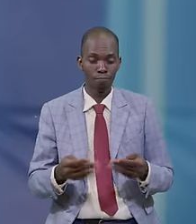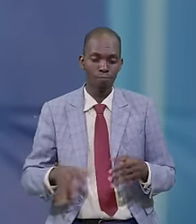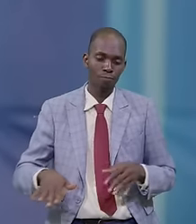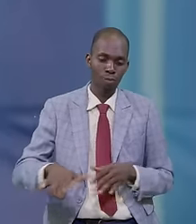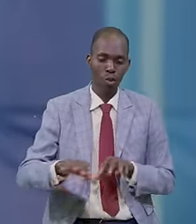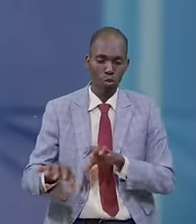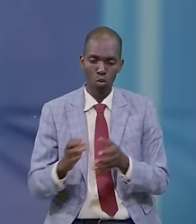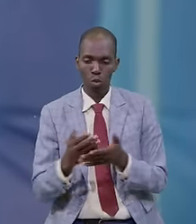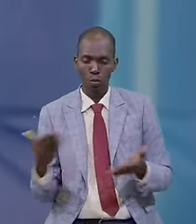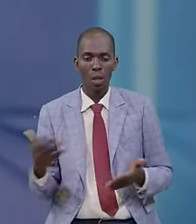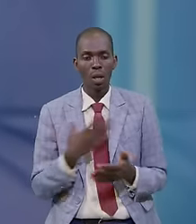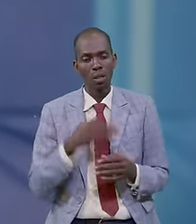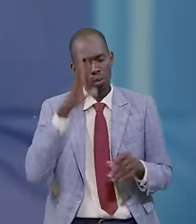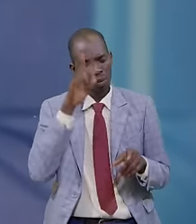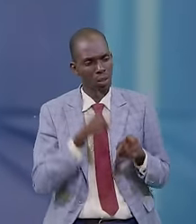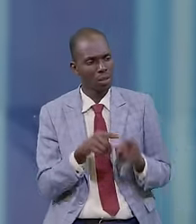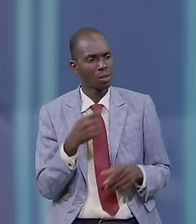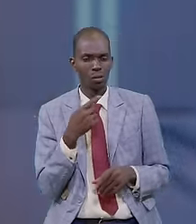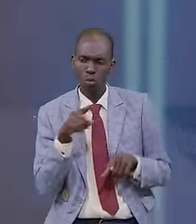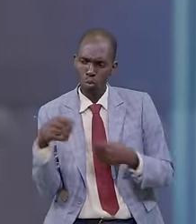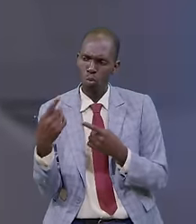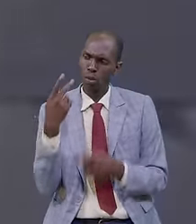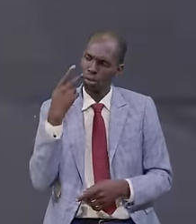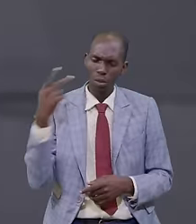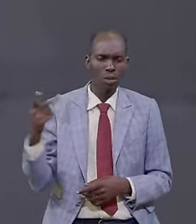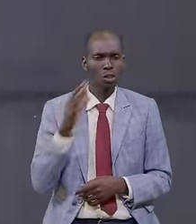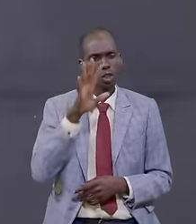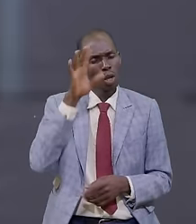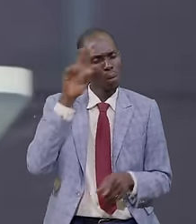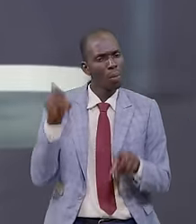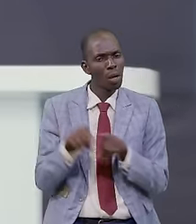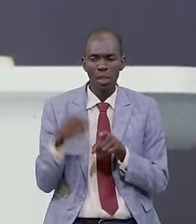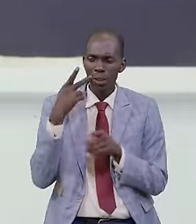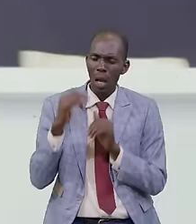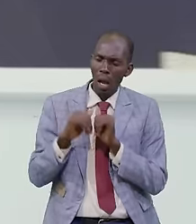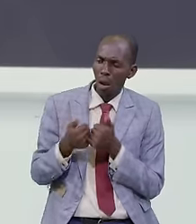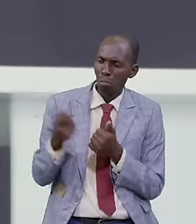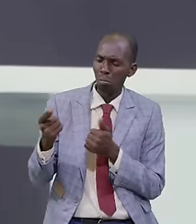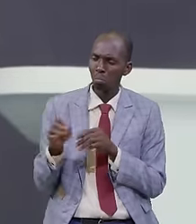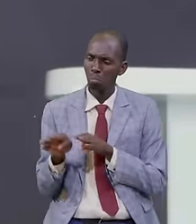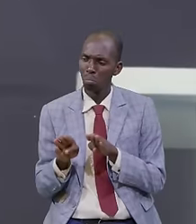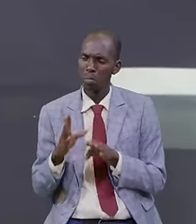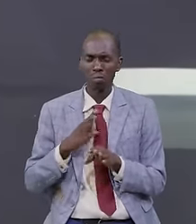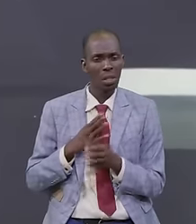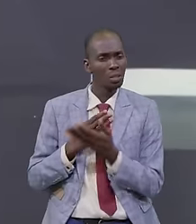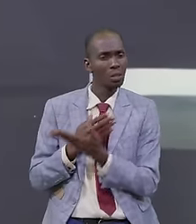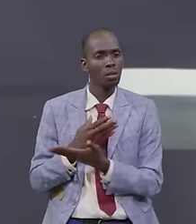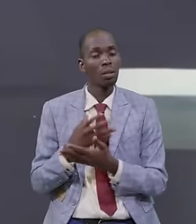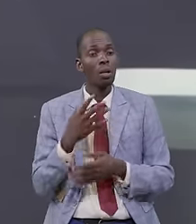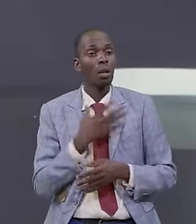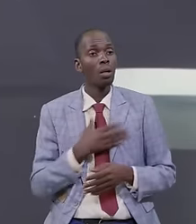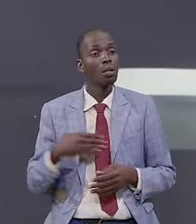to them and see how they do. And he went. He was not afraid.